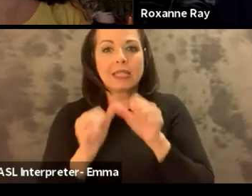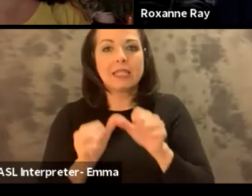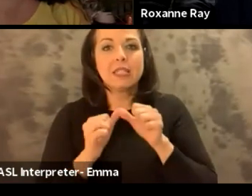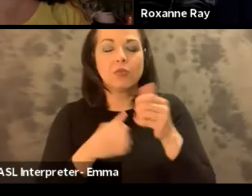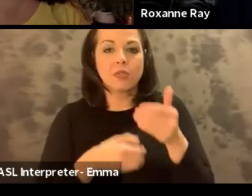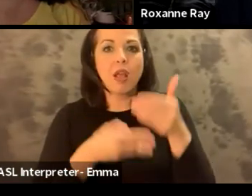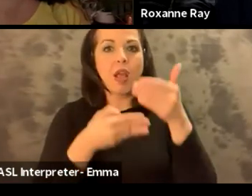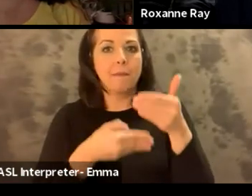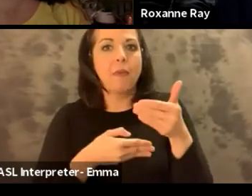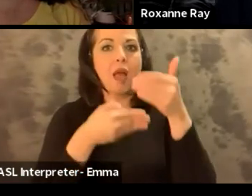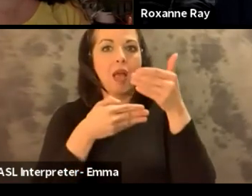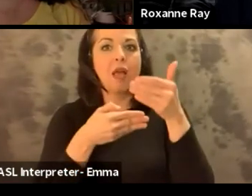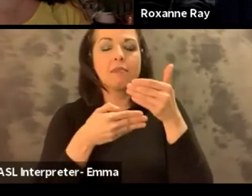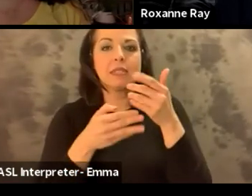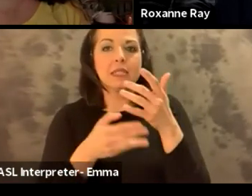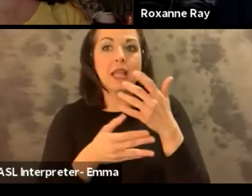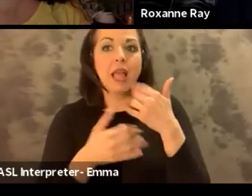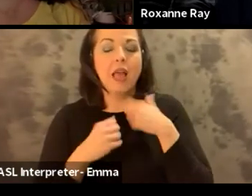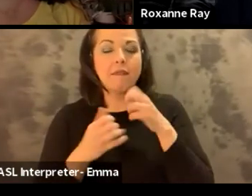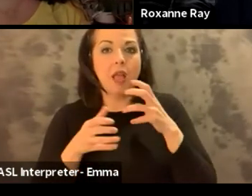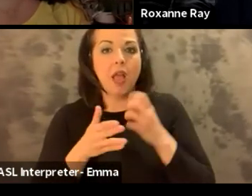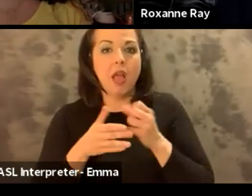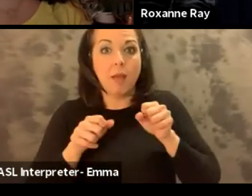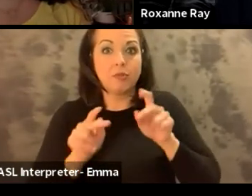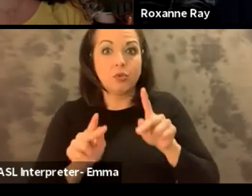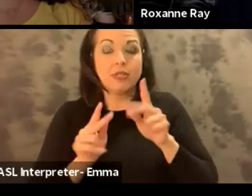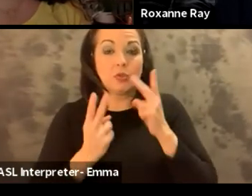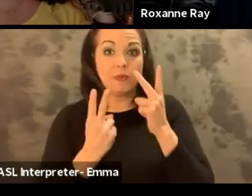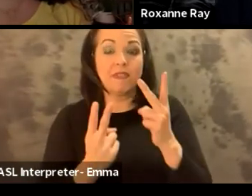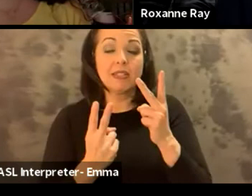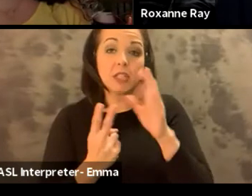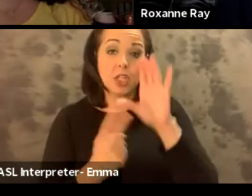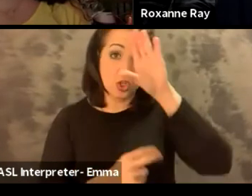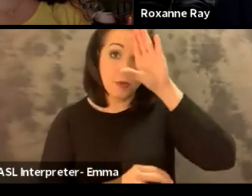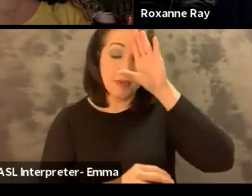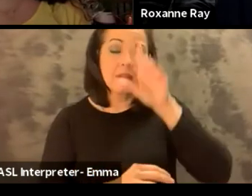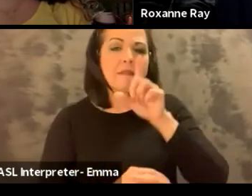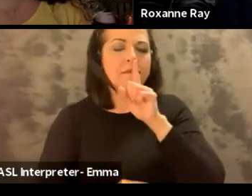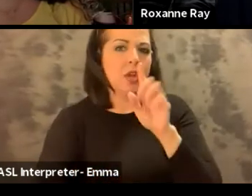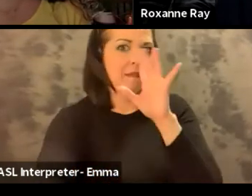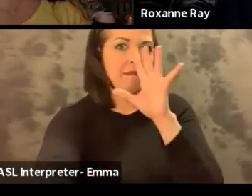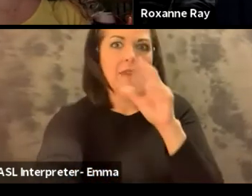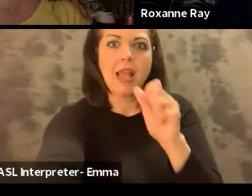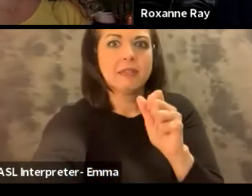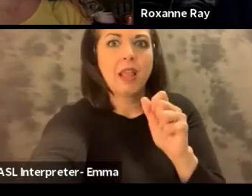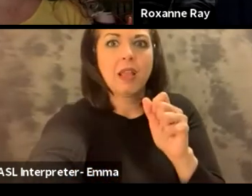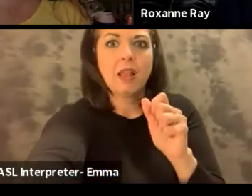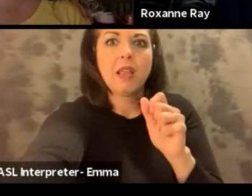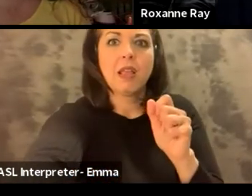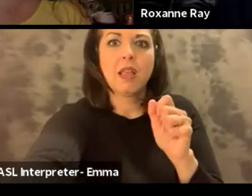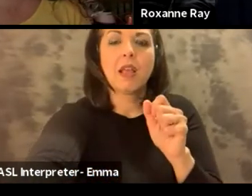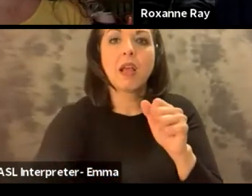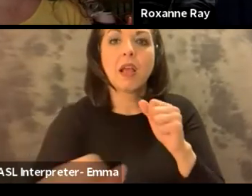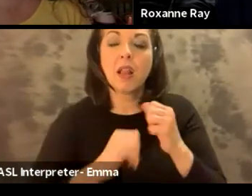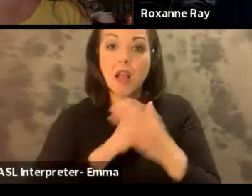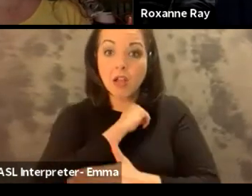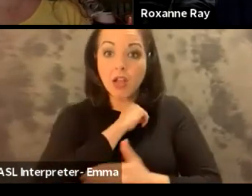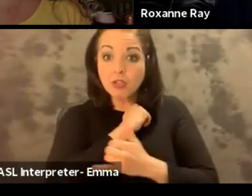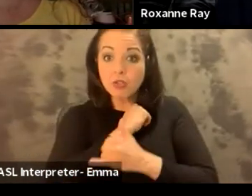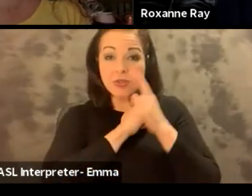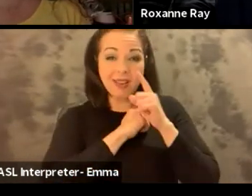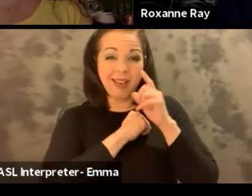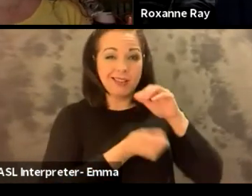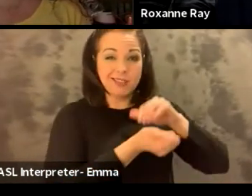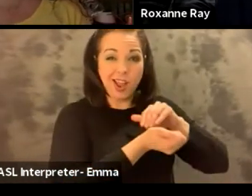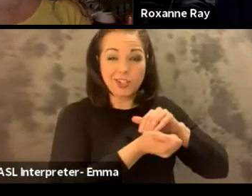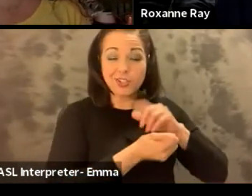to visit Cuba, it was really fascinating to be in a country where, you know, a doctor theoretically will